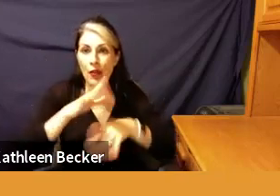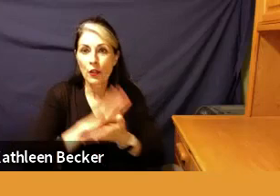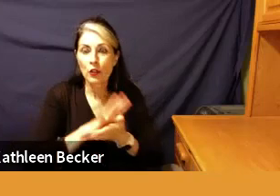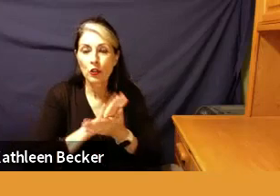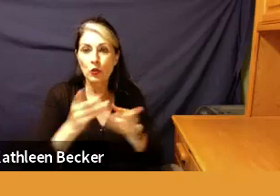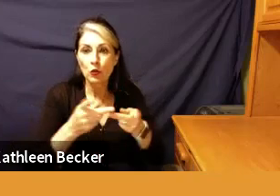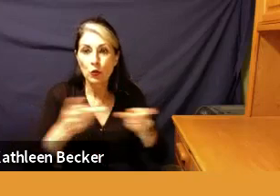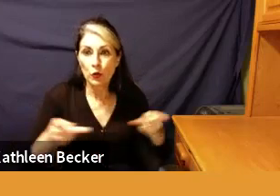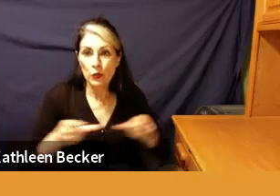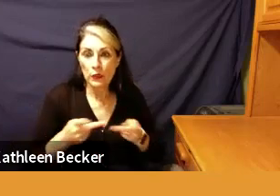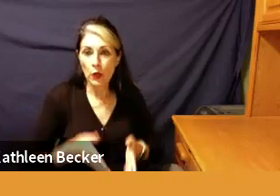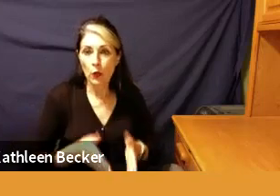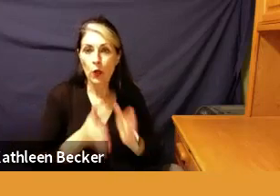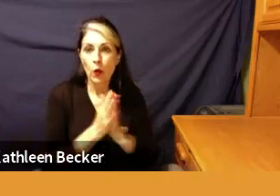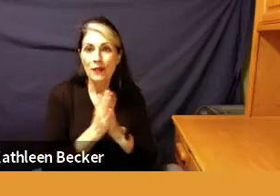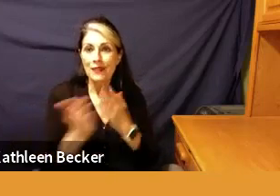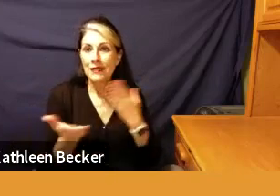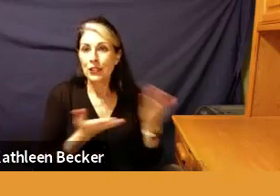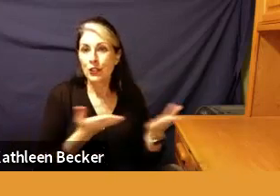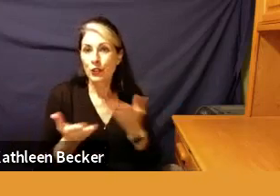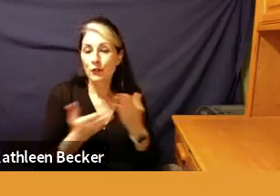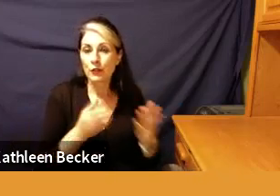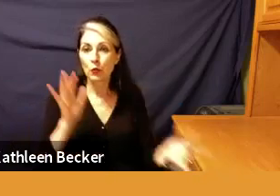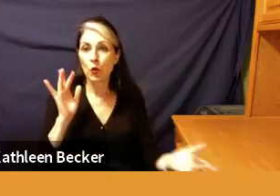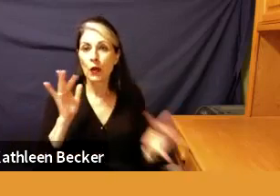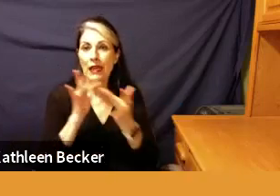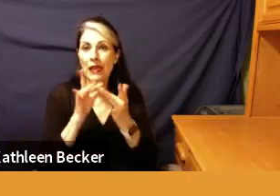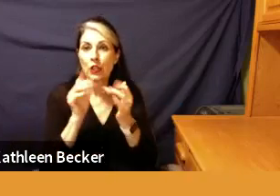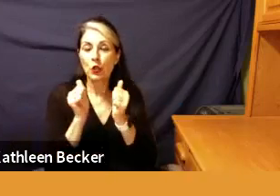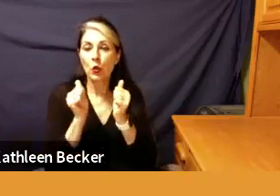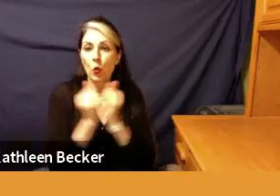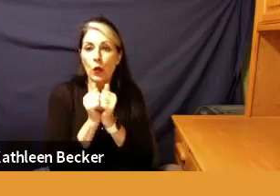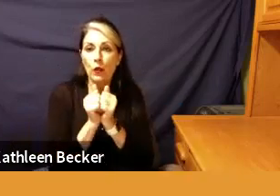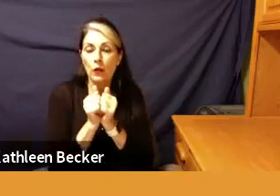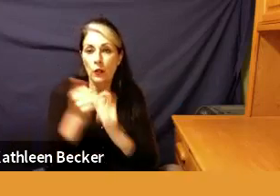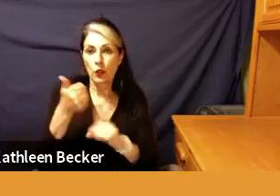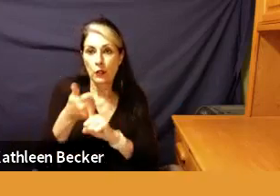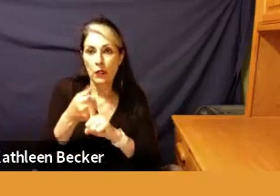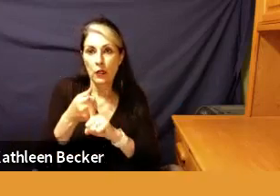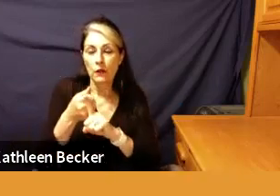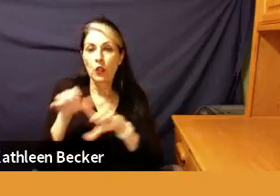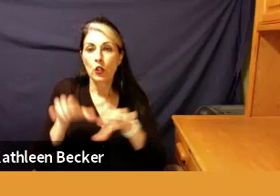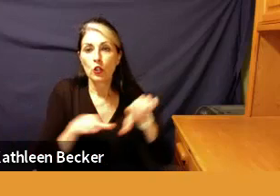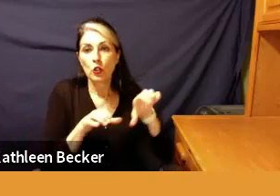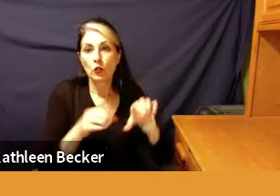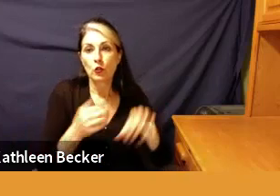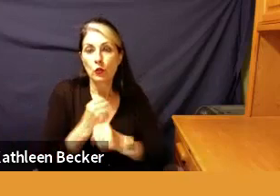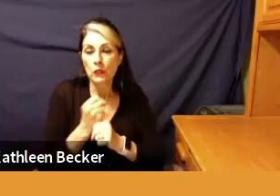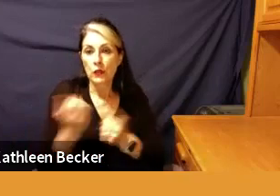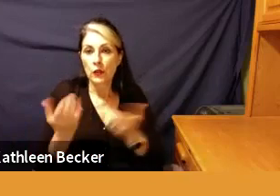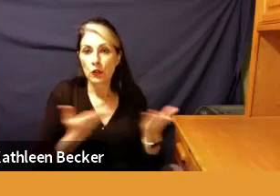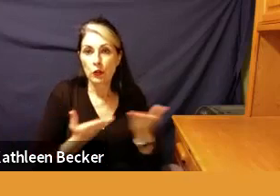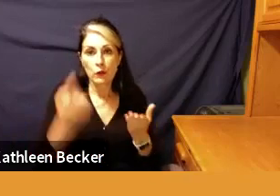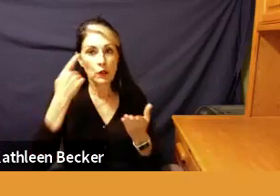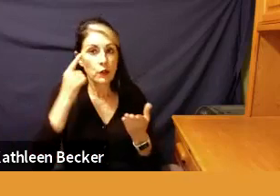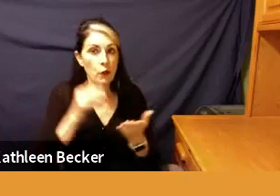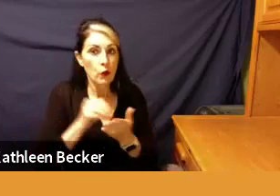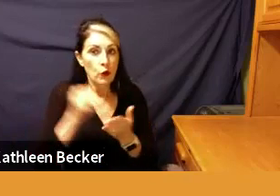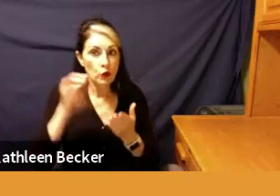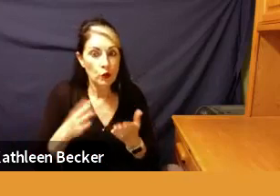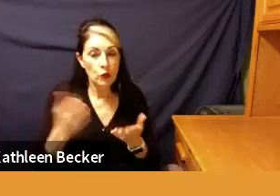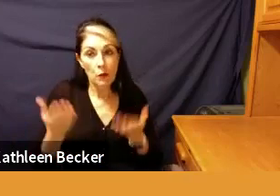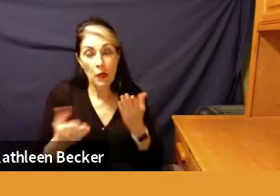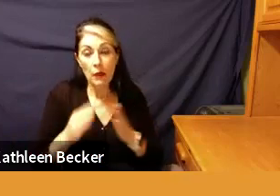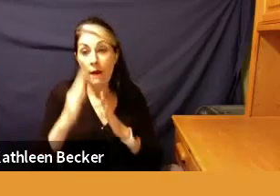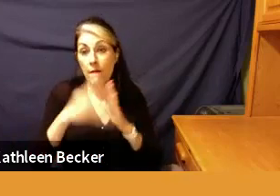requesting services. They will connect you with what you need to do in order to get those services for your student. They might have you